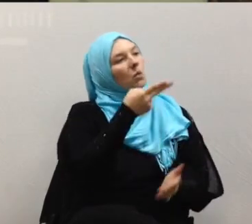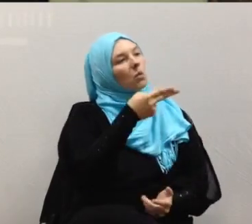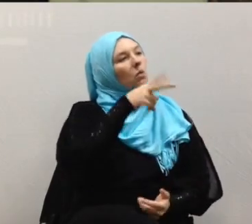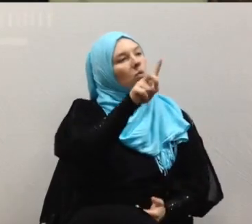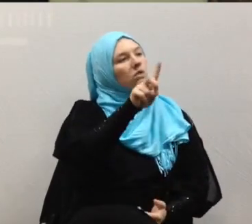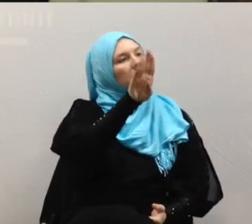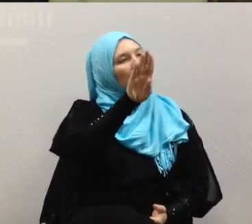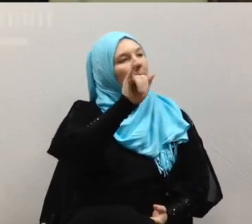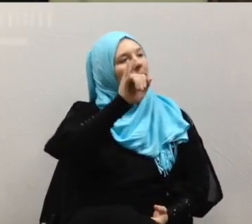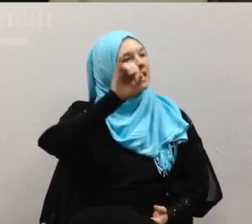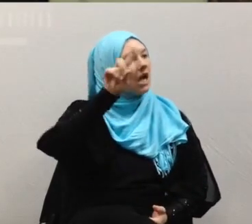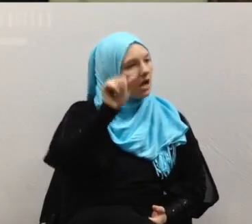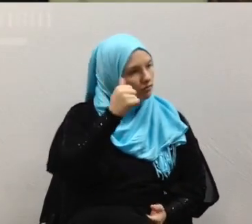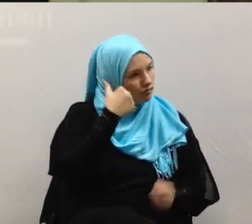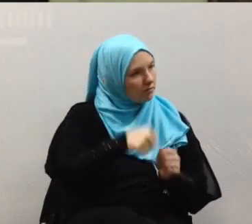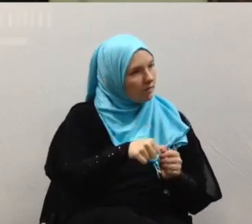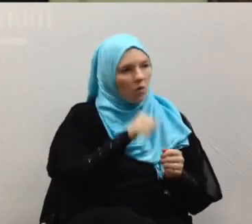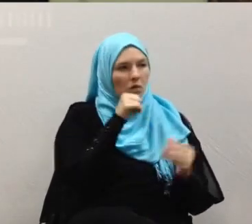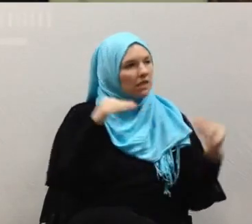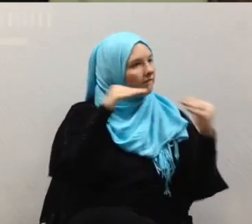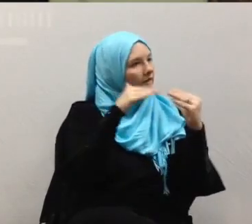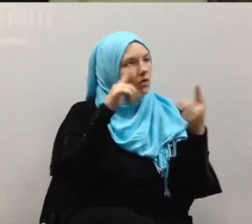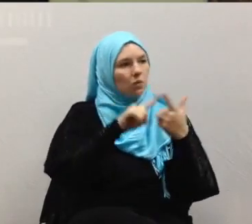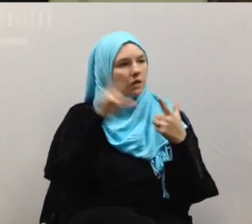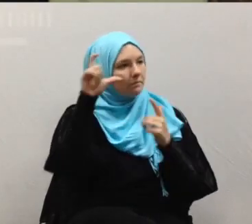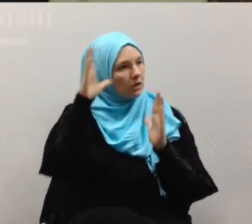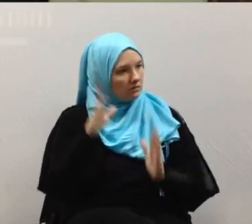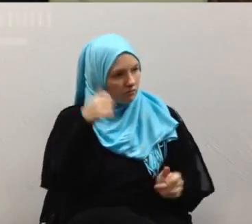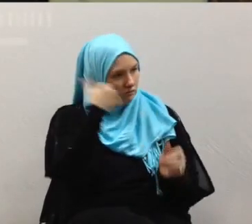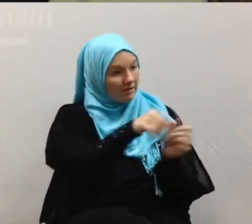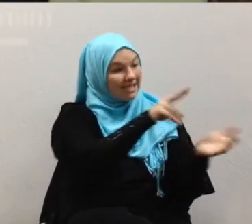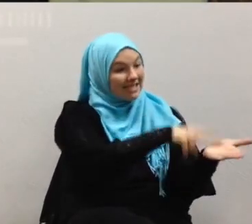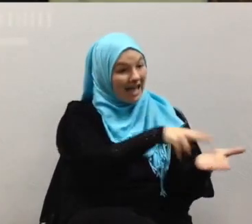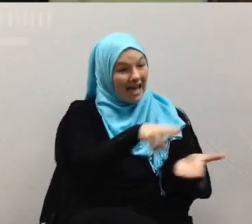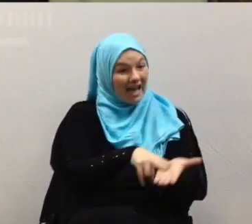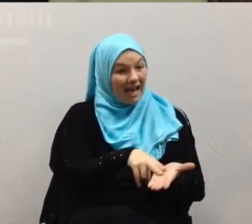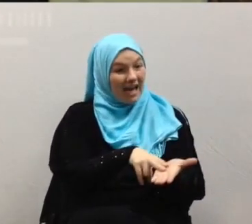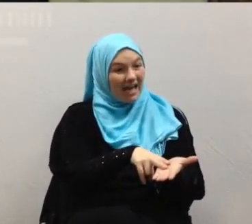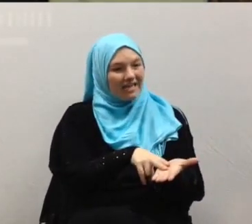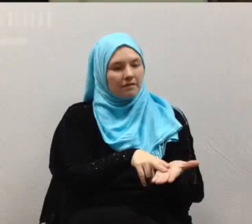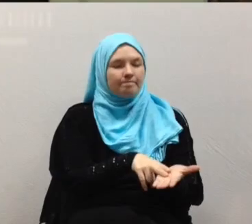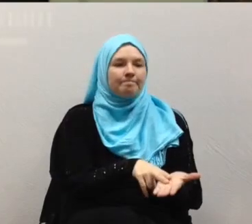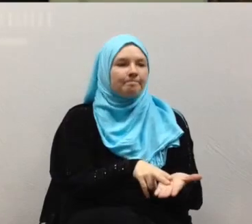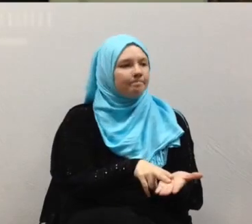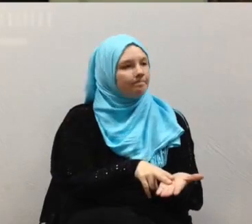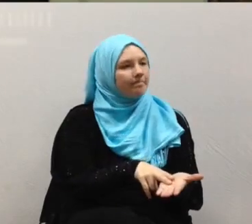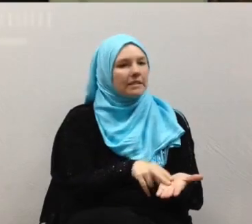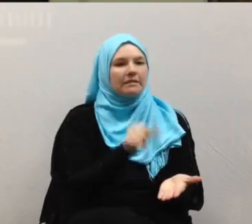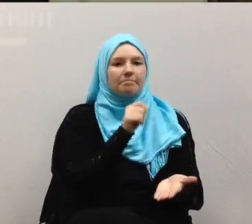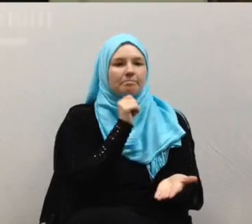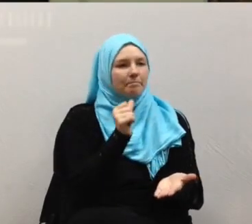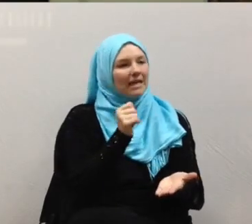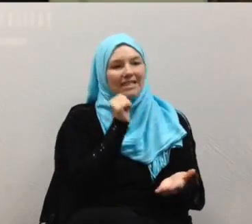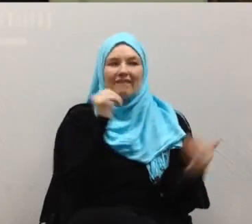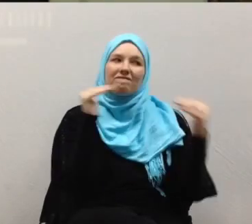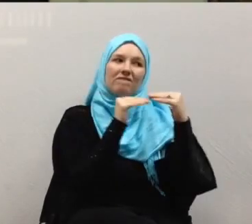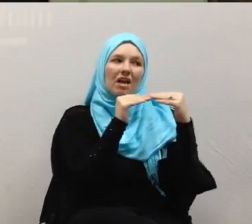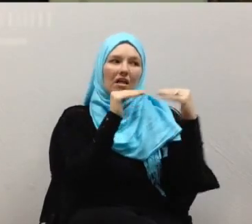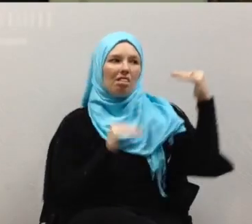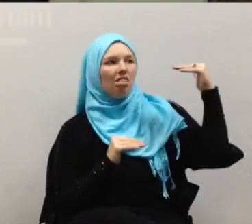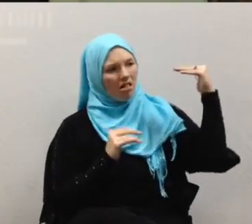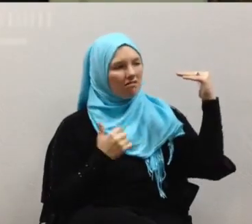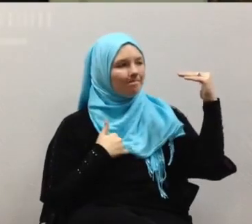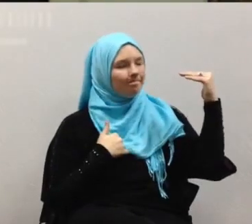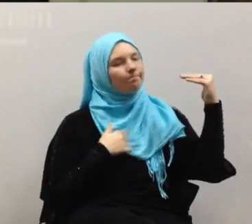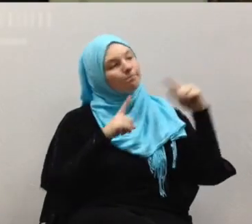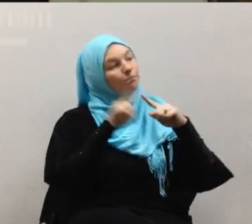Muslims, it was to protect them from bloodshed that was imminent. And he gave them in return